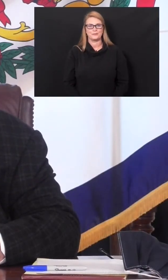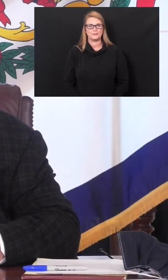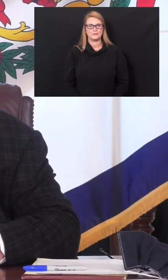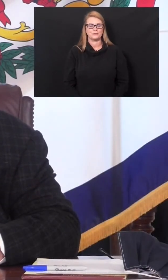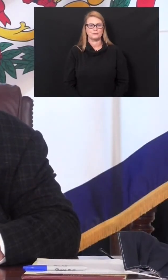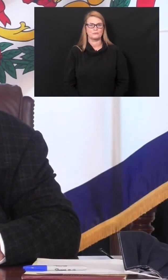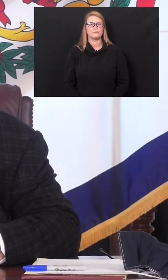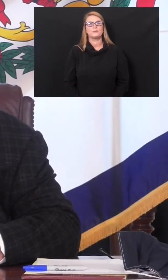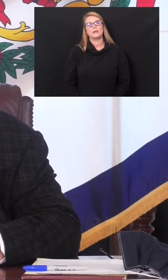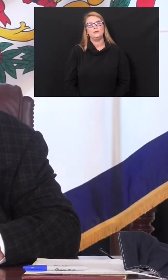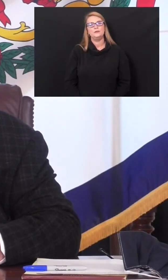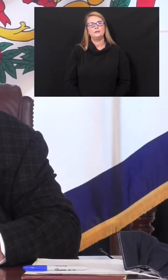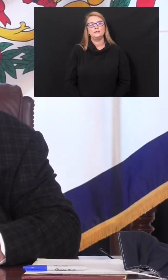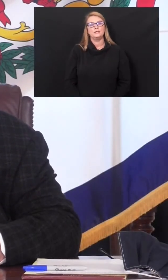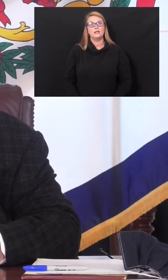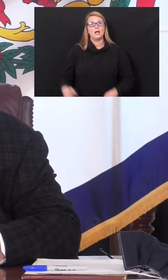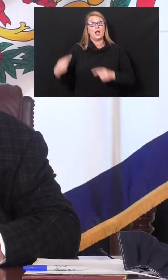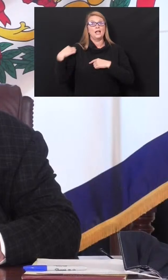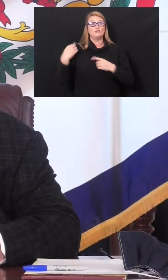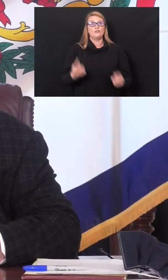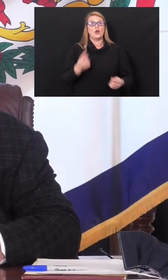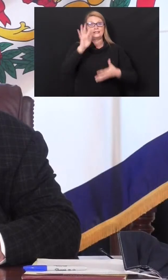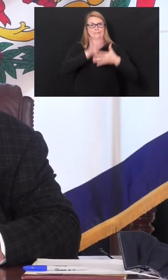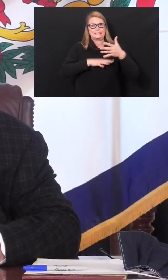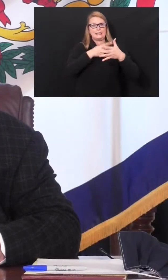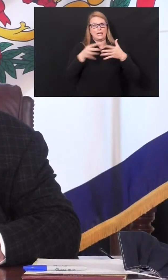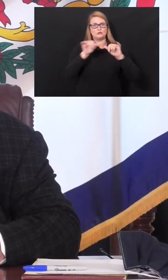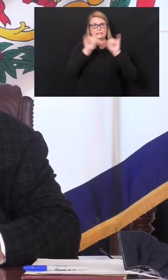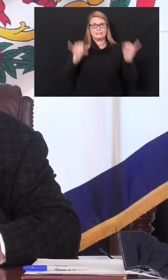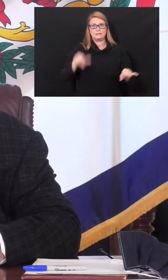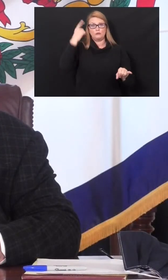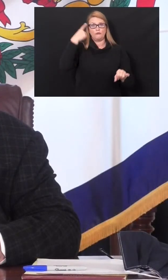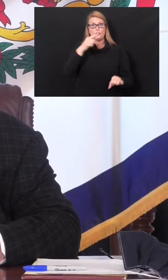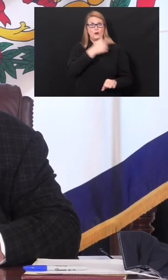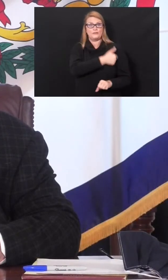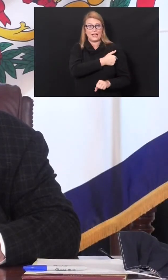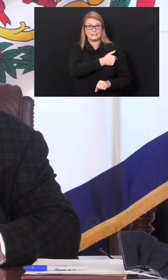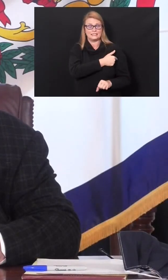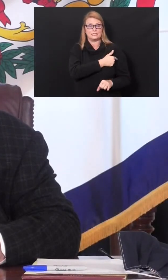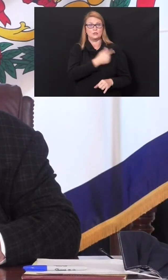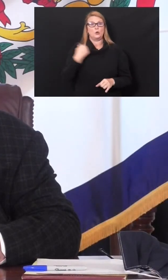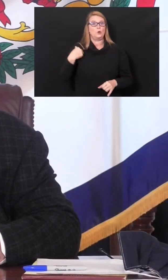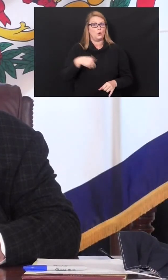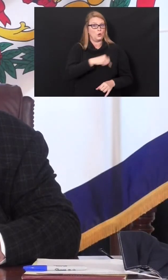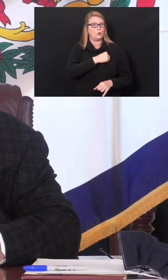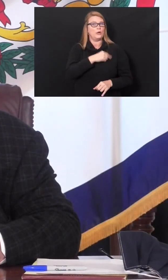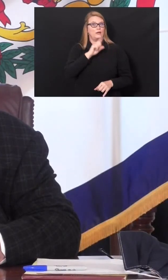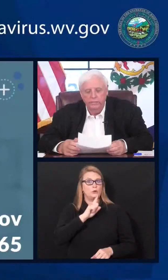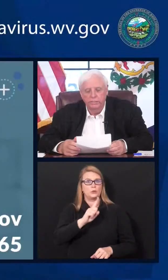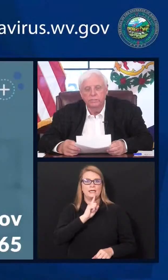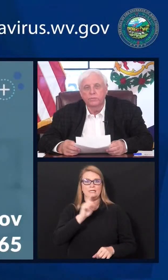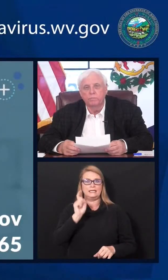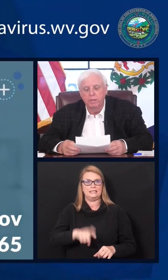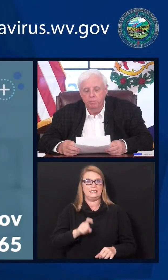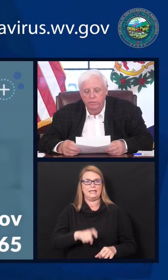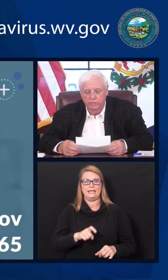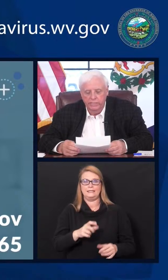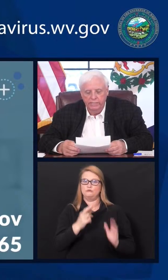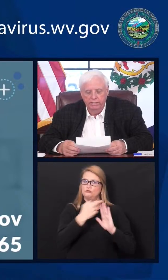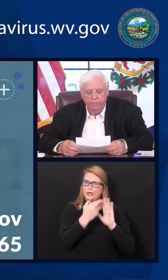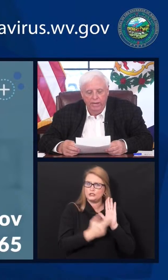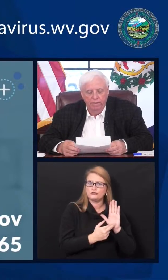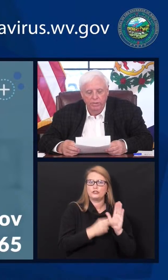As far as our vaccine scheduling system, you know, we really need to push registrations for people